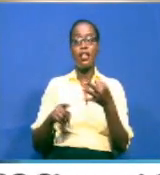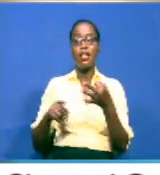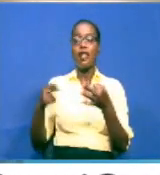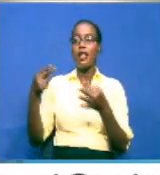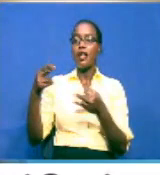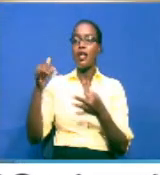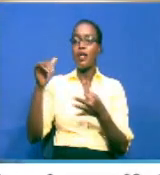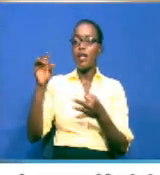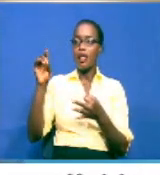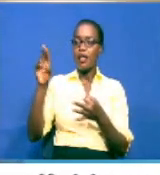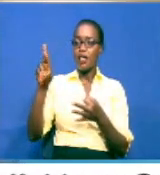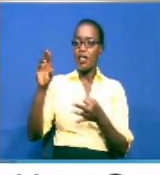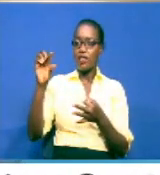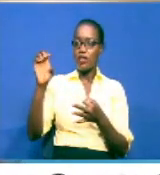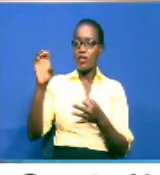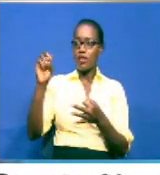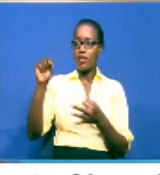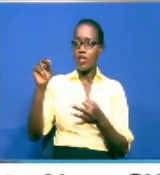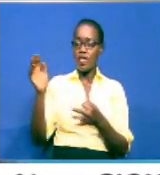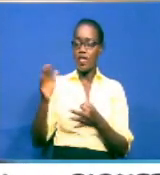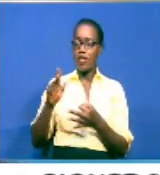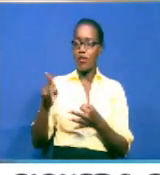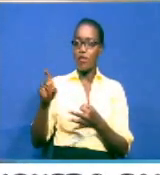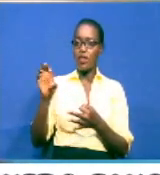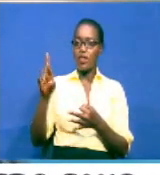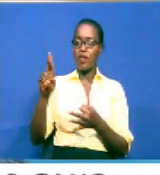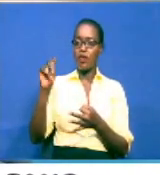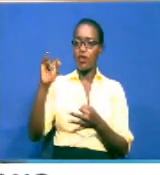the decontamination of items. And